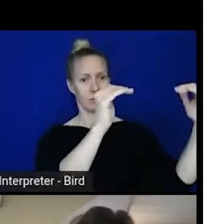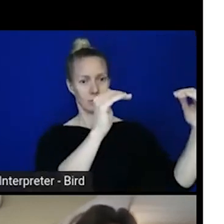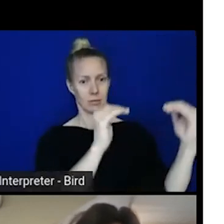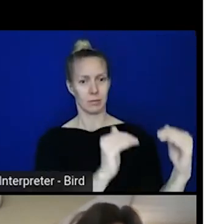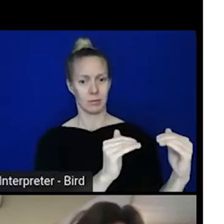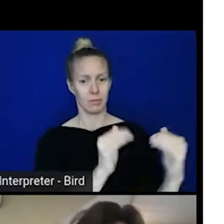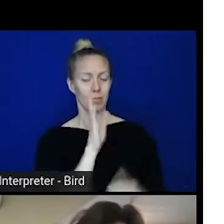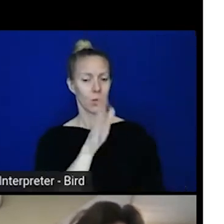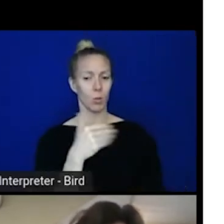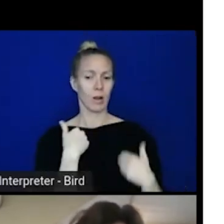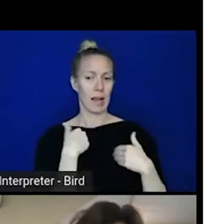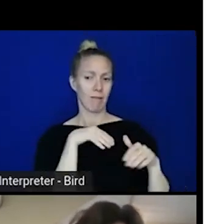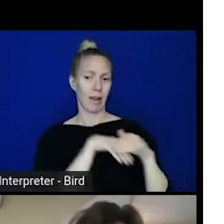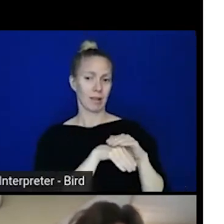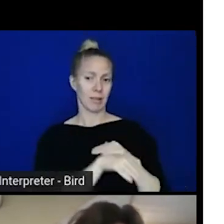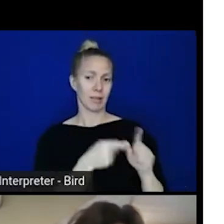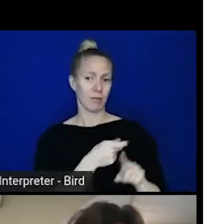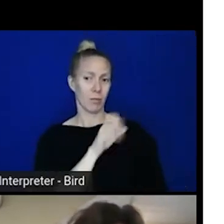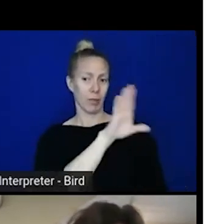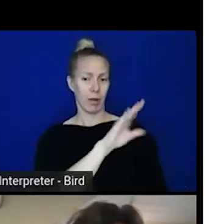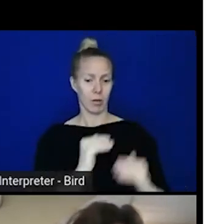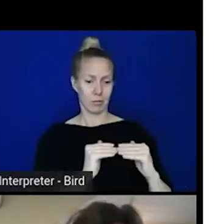them. Um,